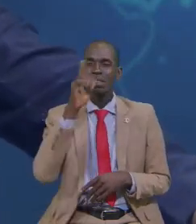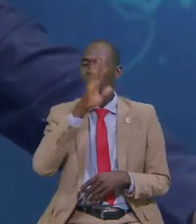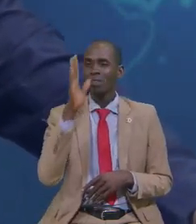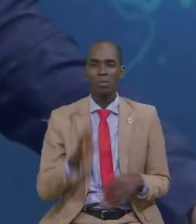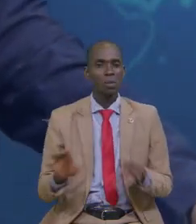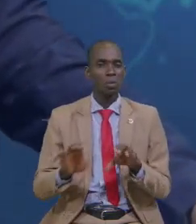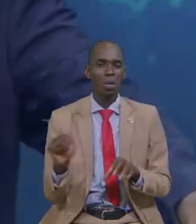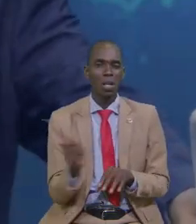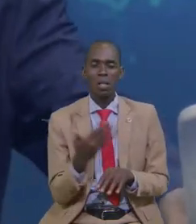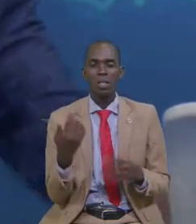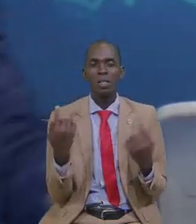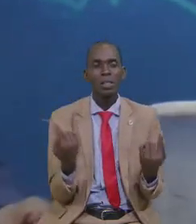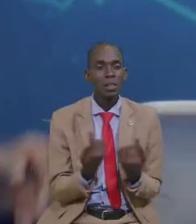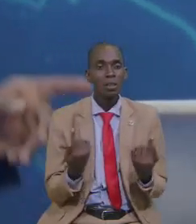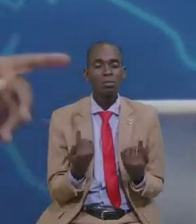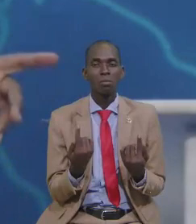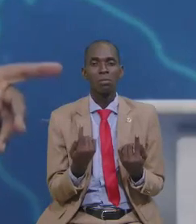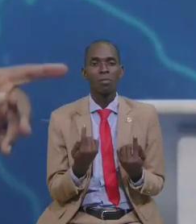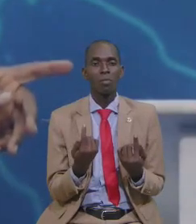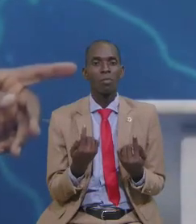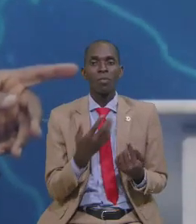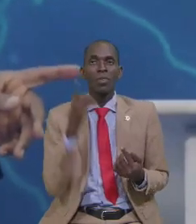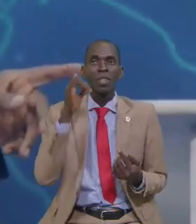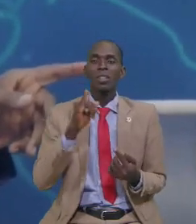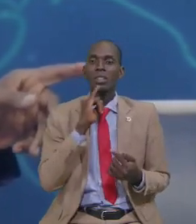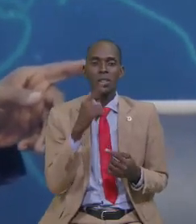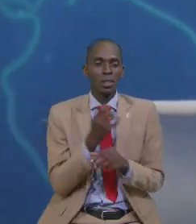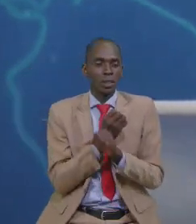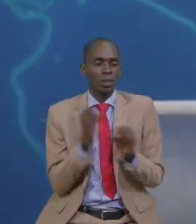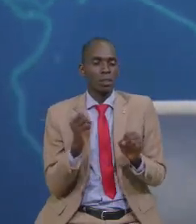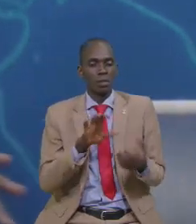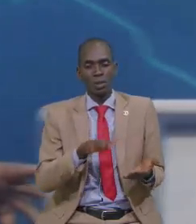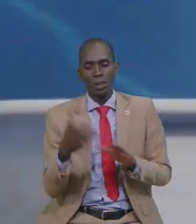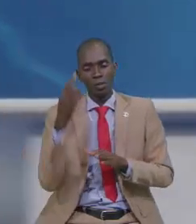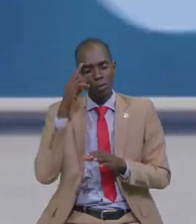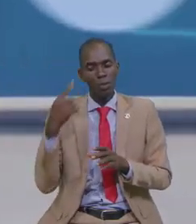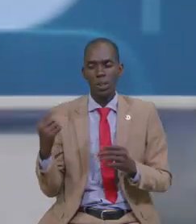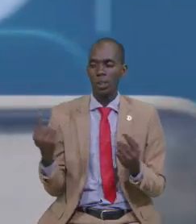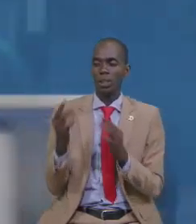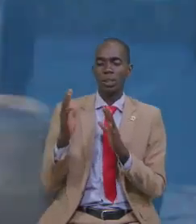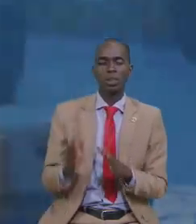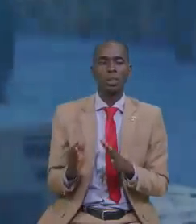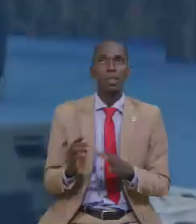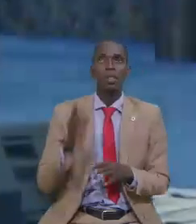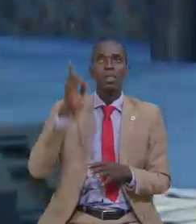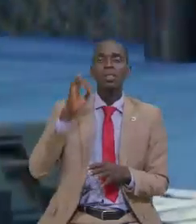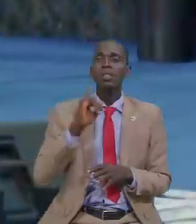sin. Yet the just dying for the unjust is the